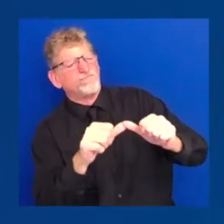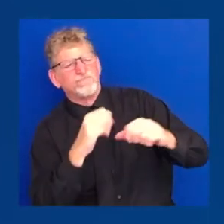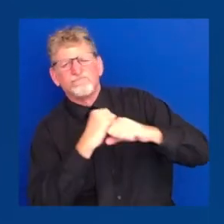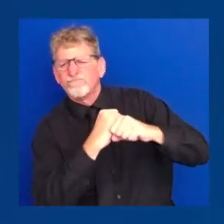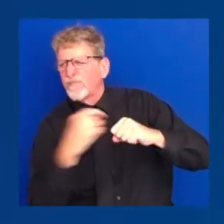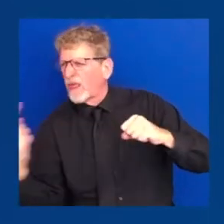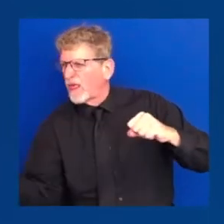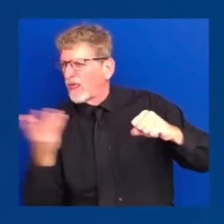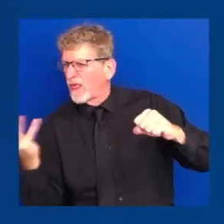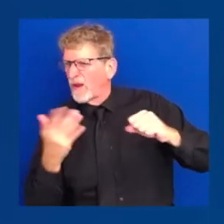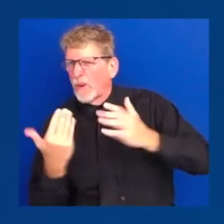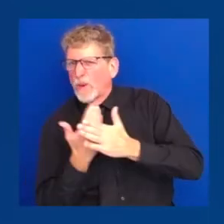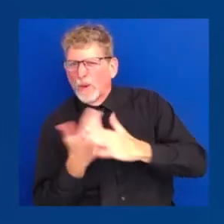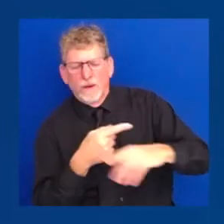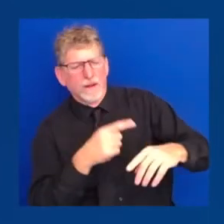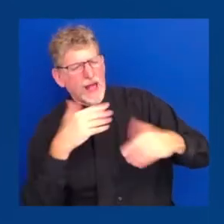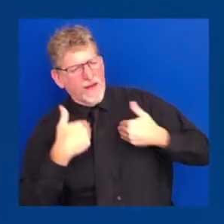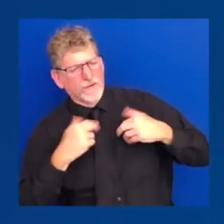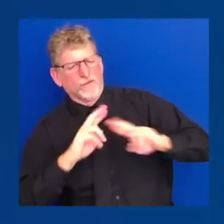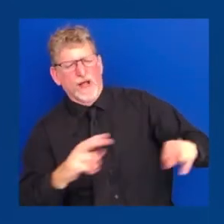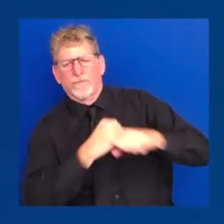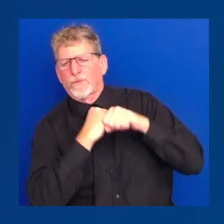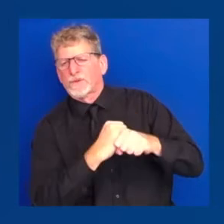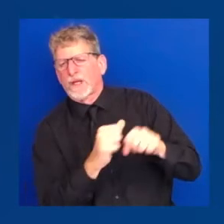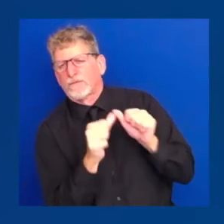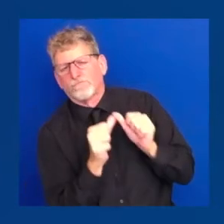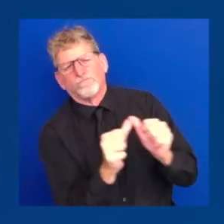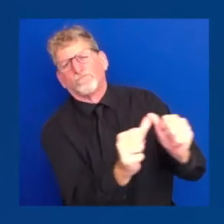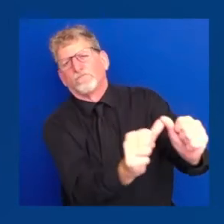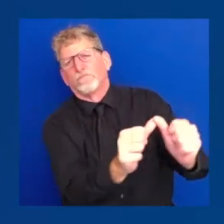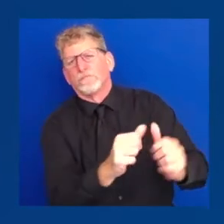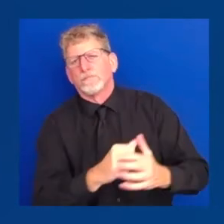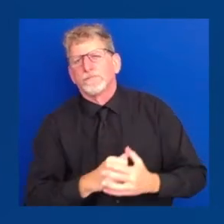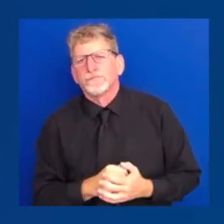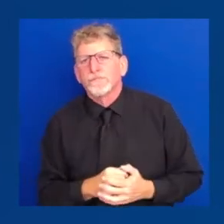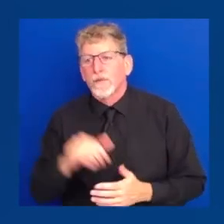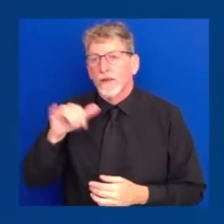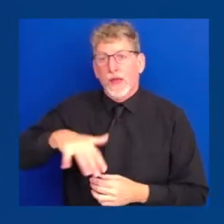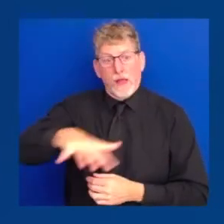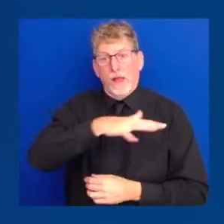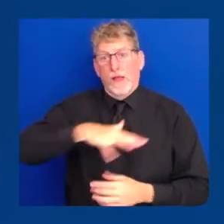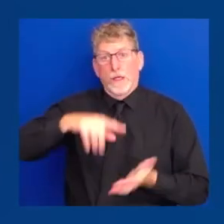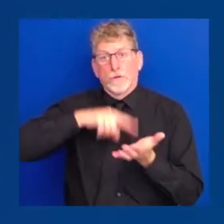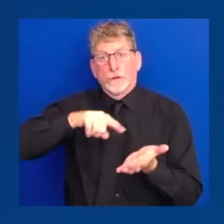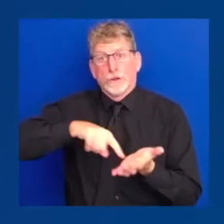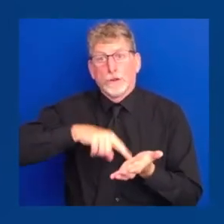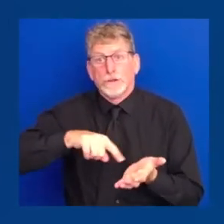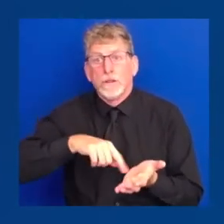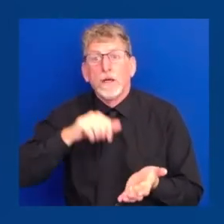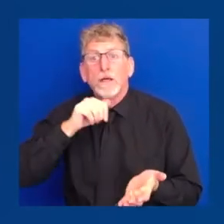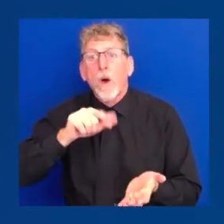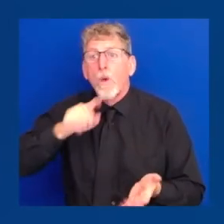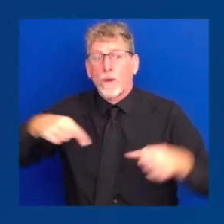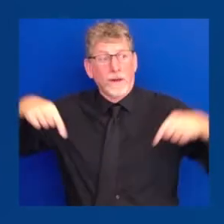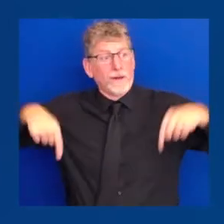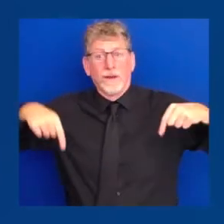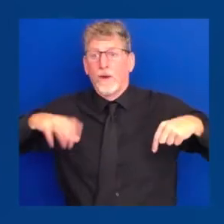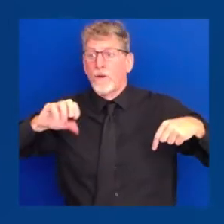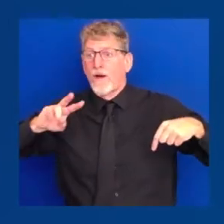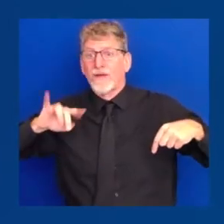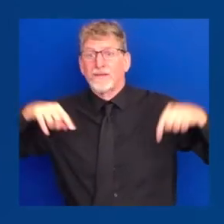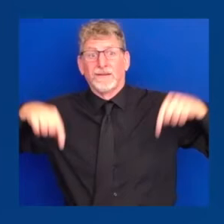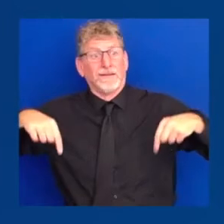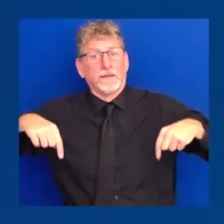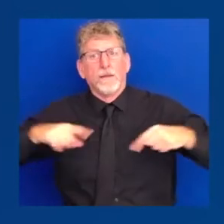us turn the corner on COVID-19, but also is vital to preparing us